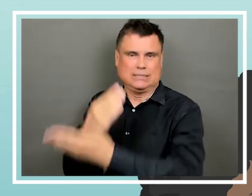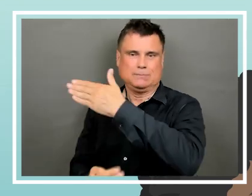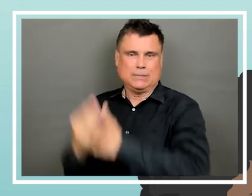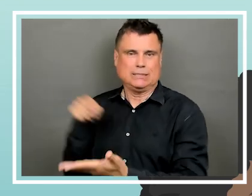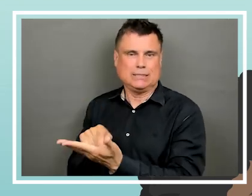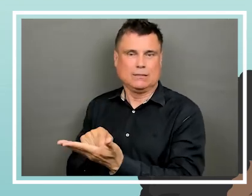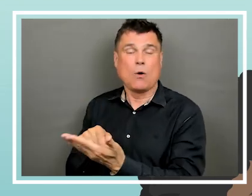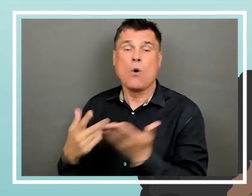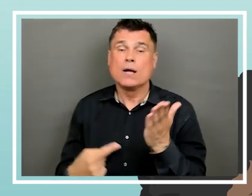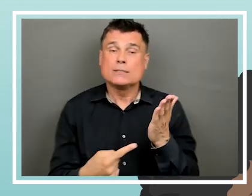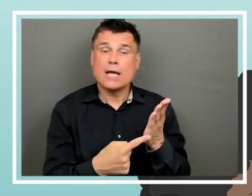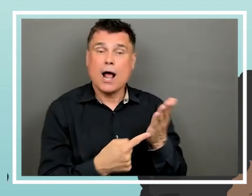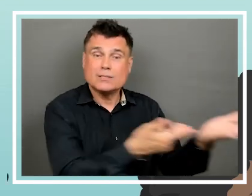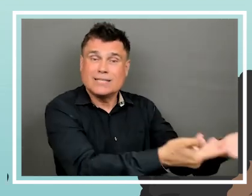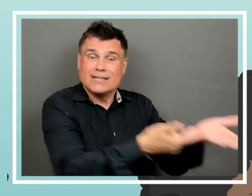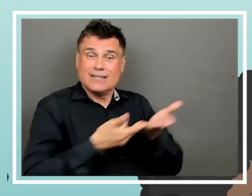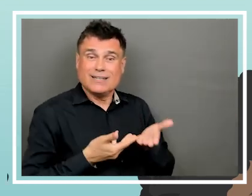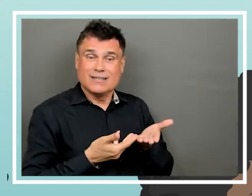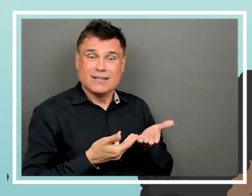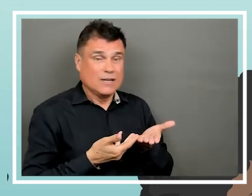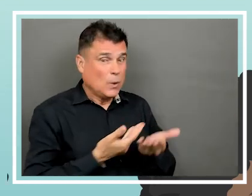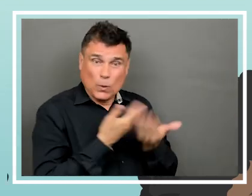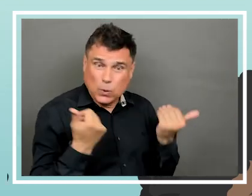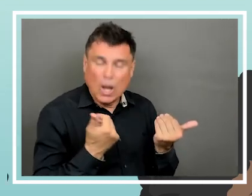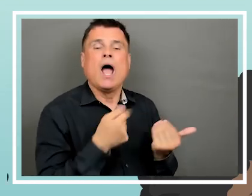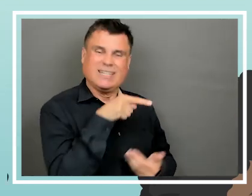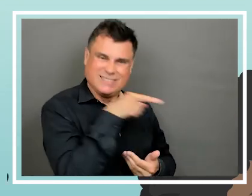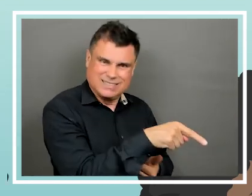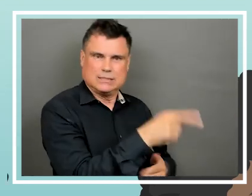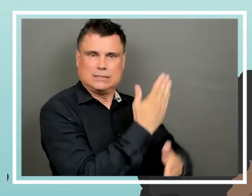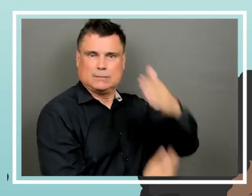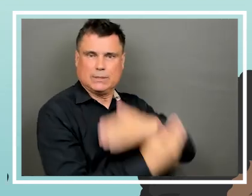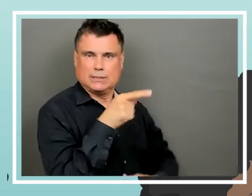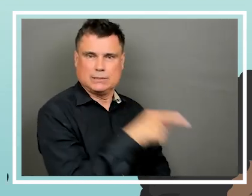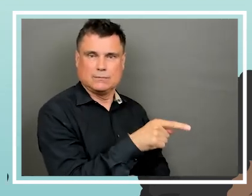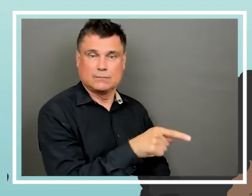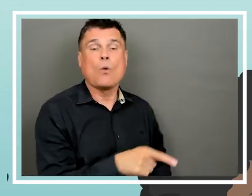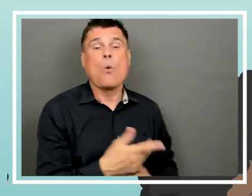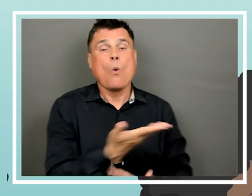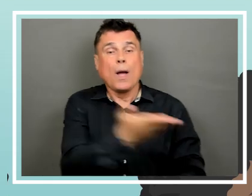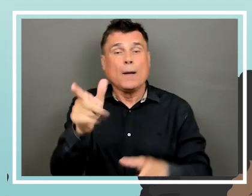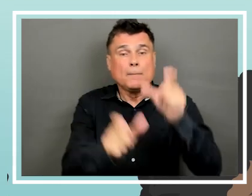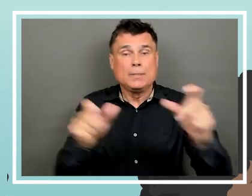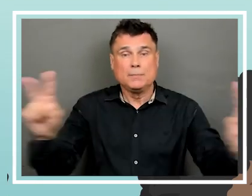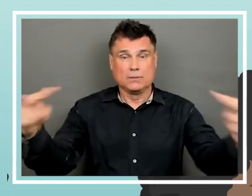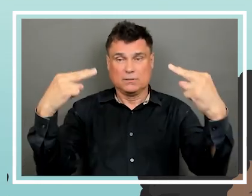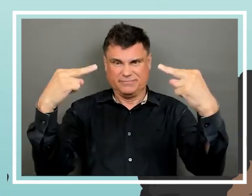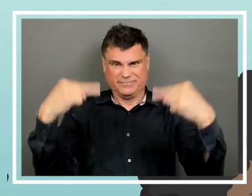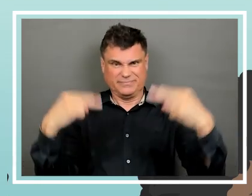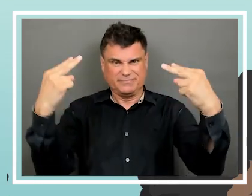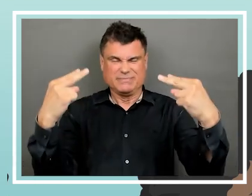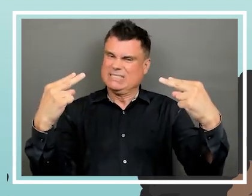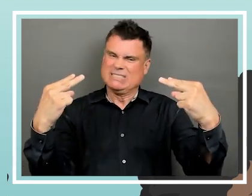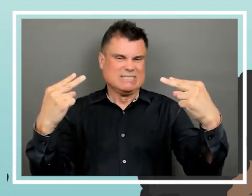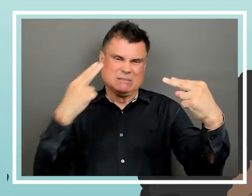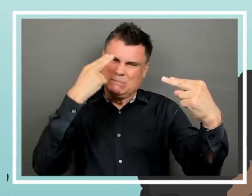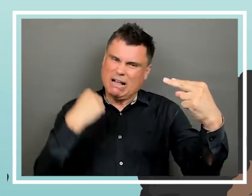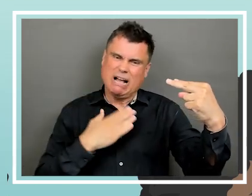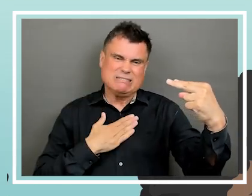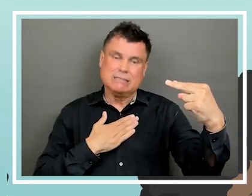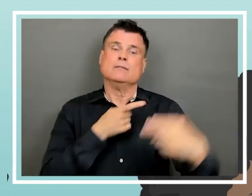not provided with assistive technology, or when people make negative assumptions about my capability to do